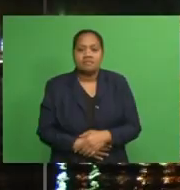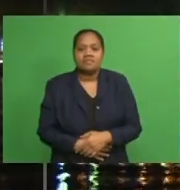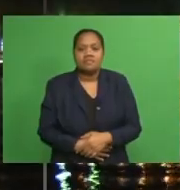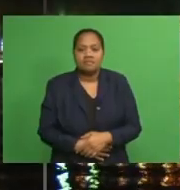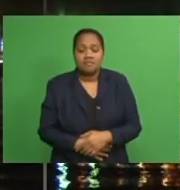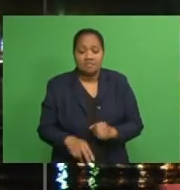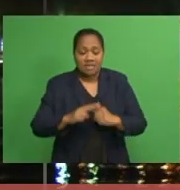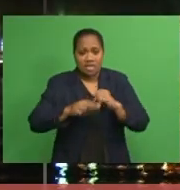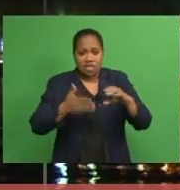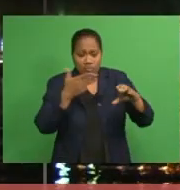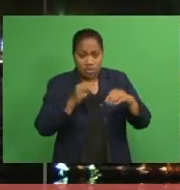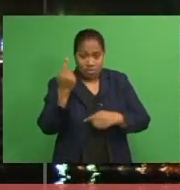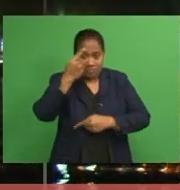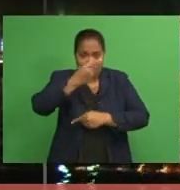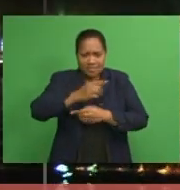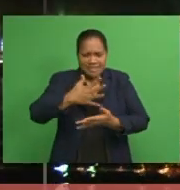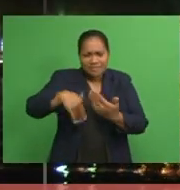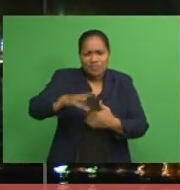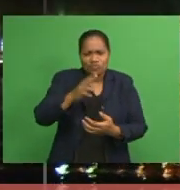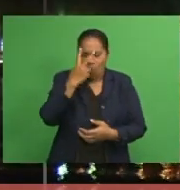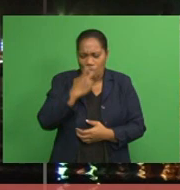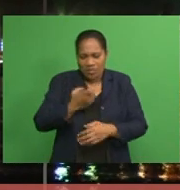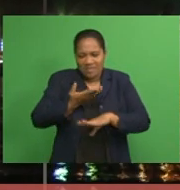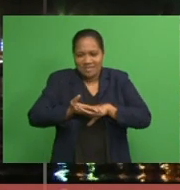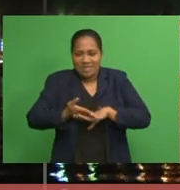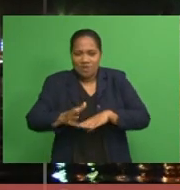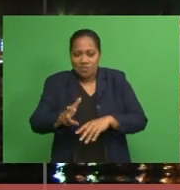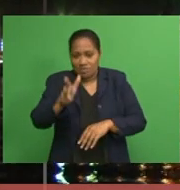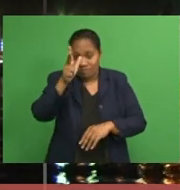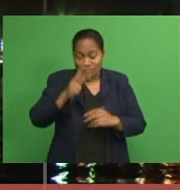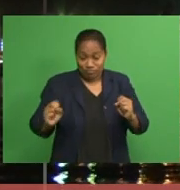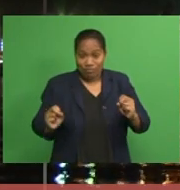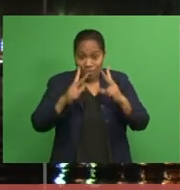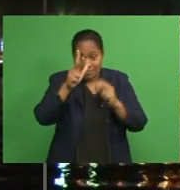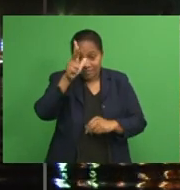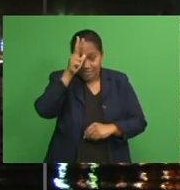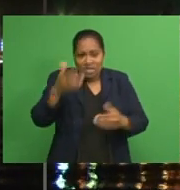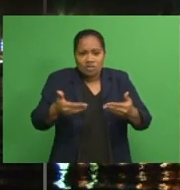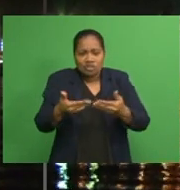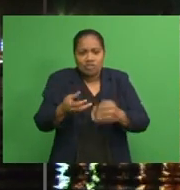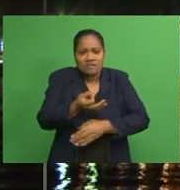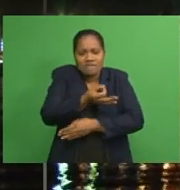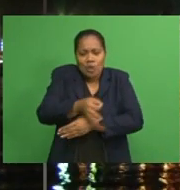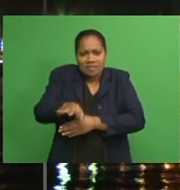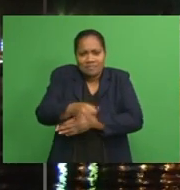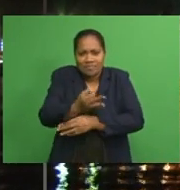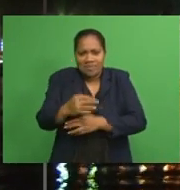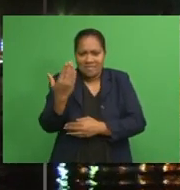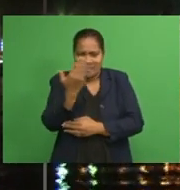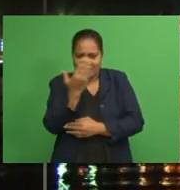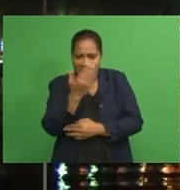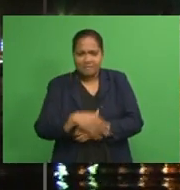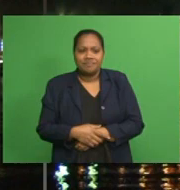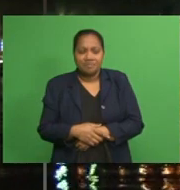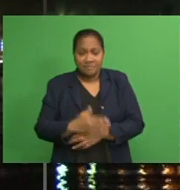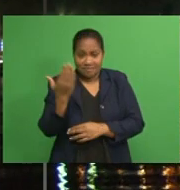In new media tonight, it's a mix of the old and the new as Paris, France has introduced the Float in Theatre. Similar to drive-in